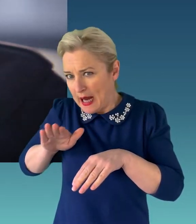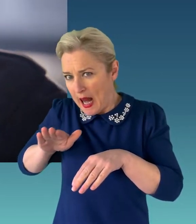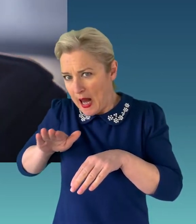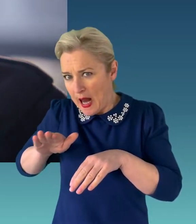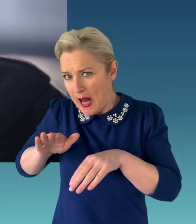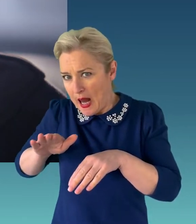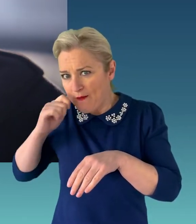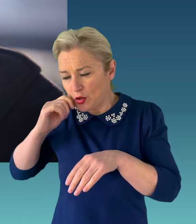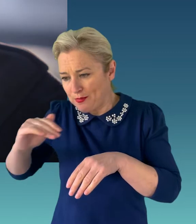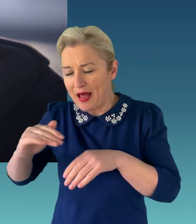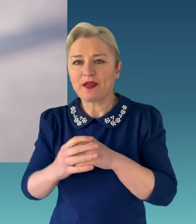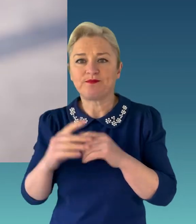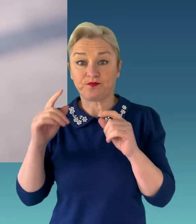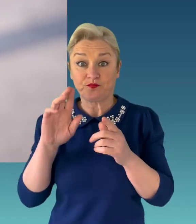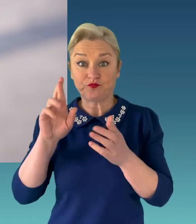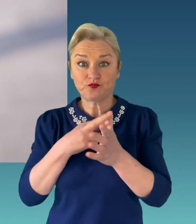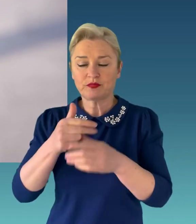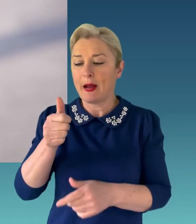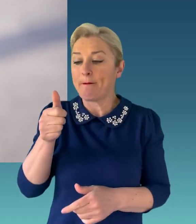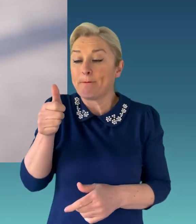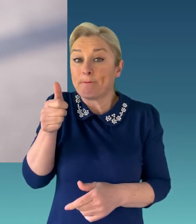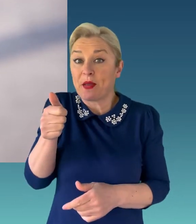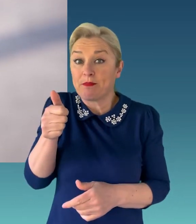Now I just need to press the button on Mapillary,